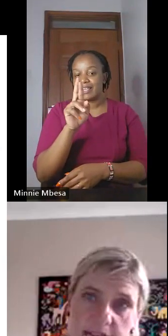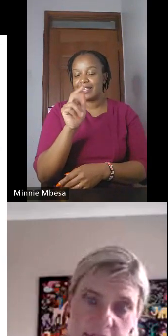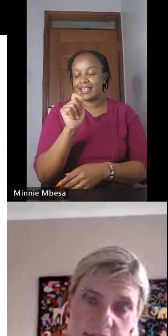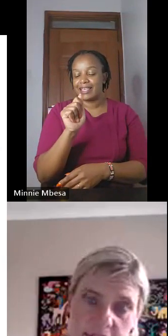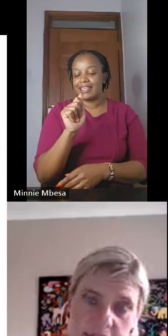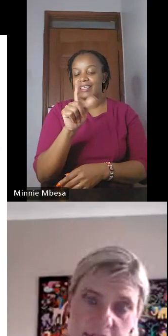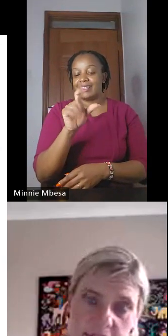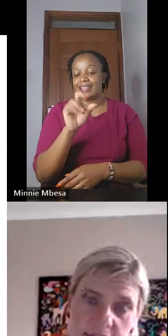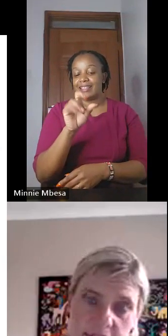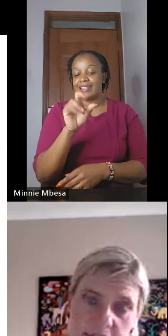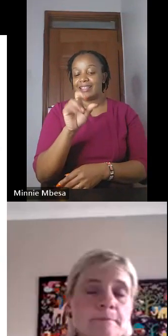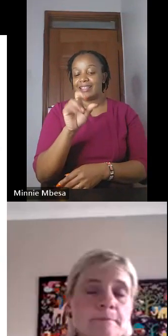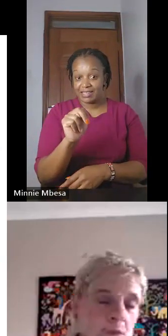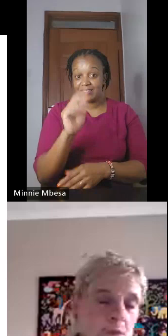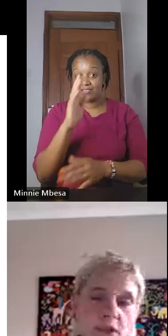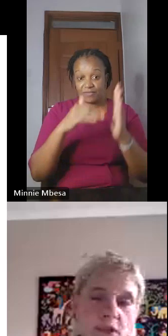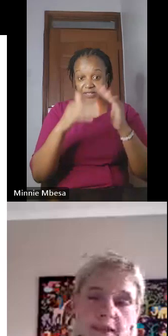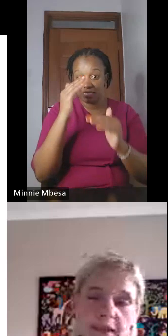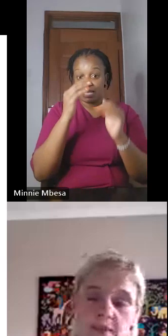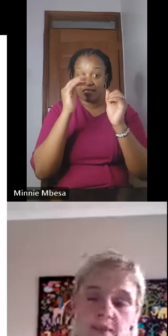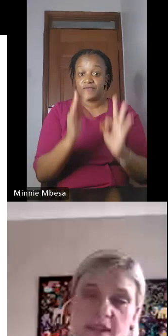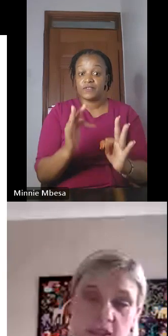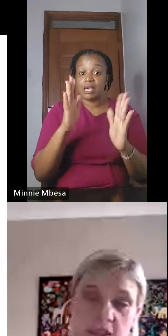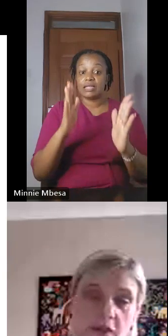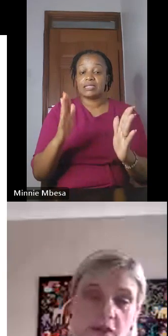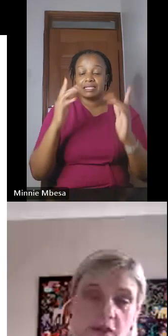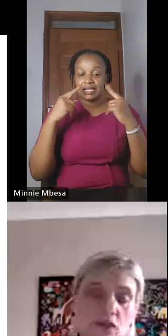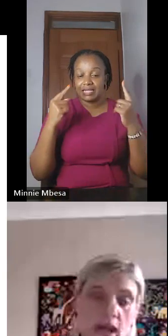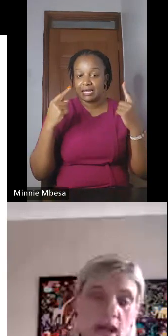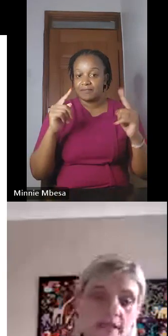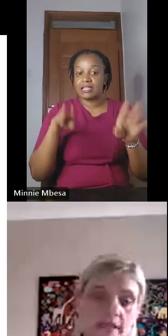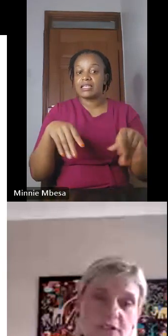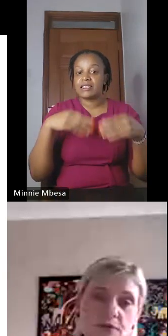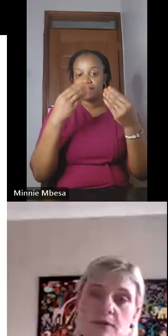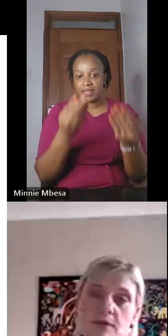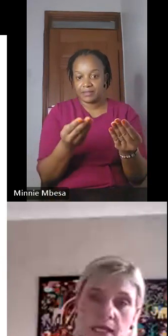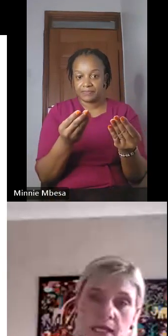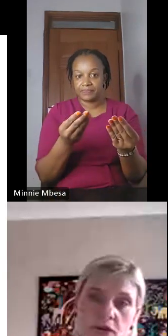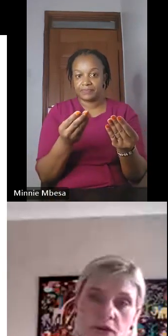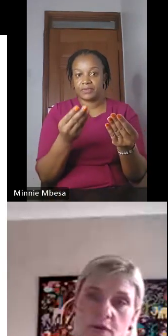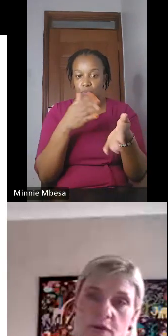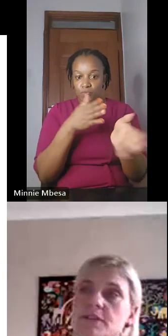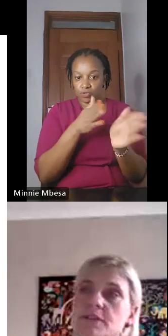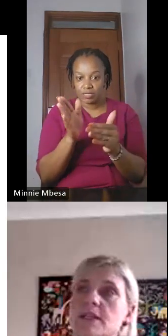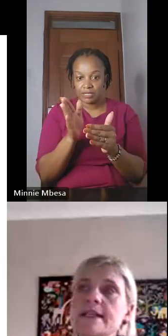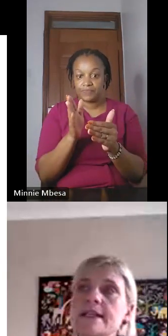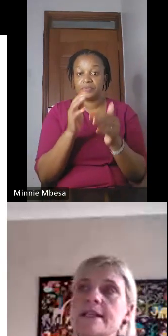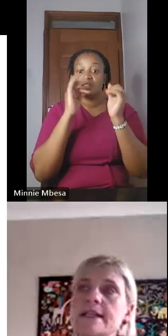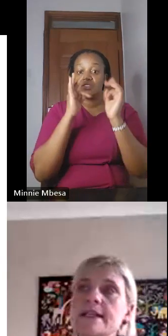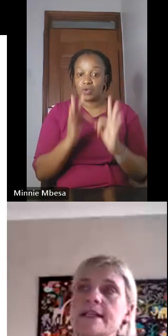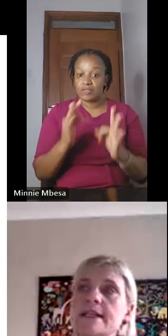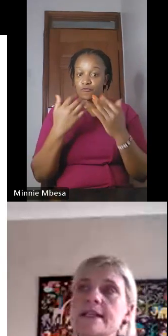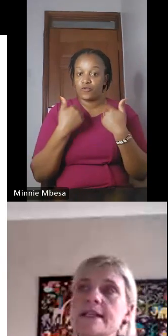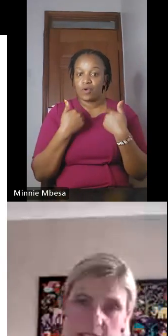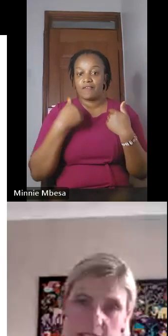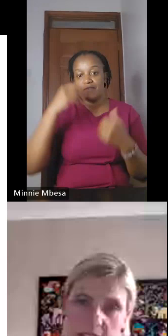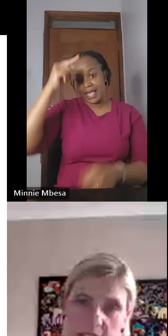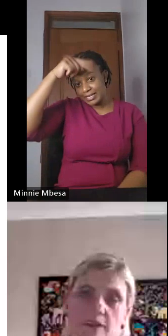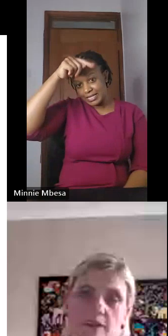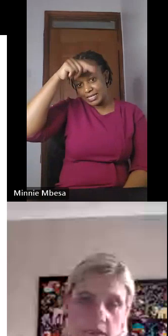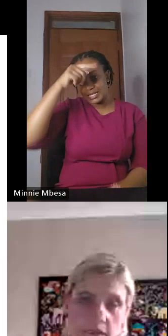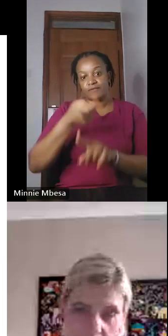successfully given a scholarship. So work on the assumption that if your undergraduate degree in your home country, you hold